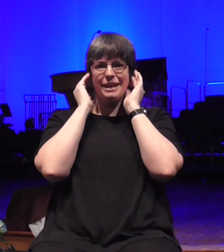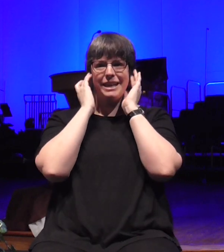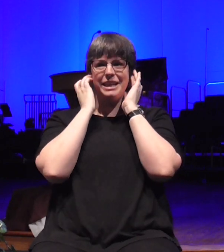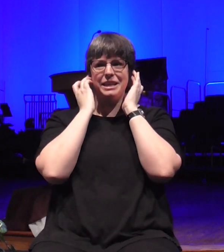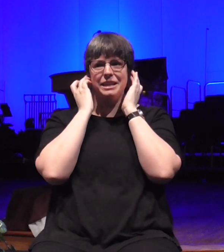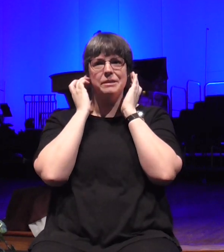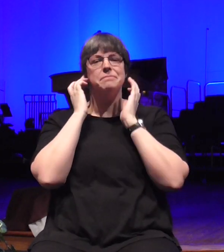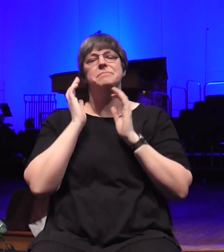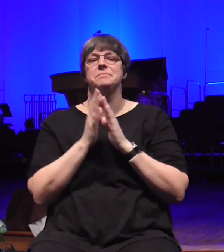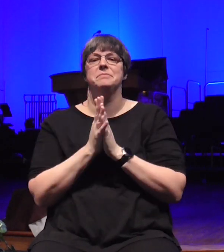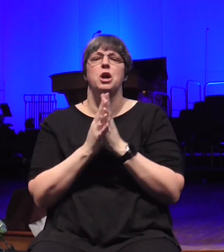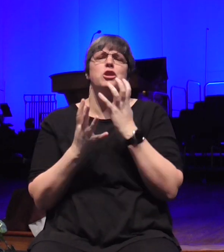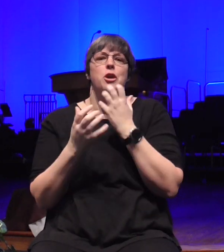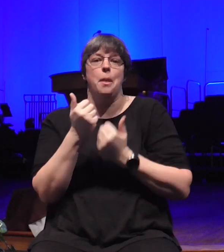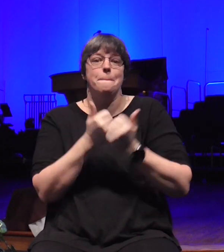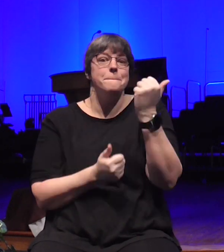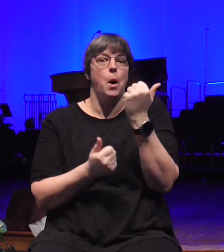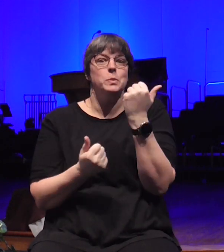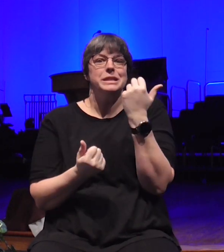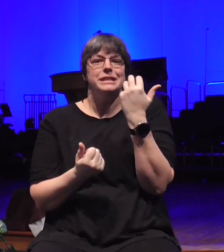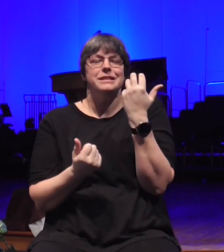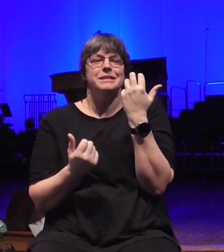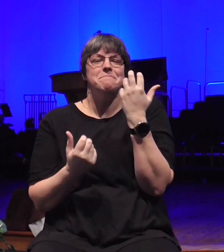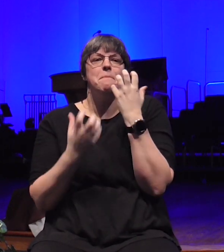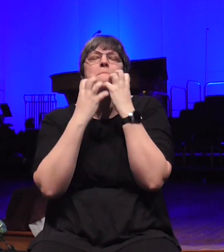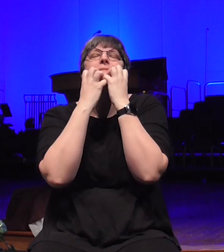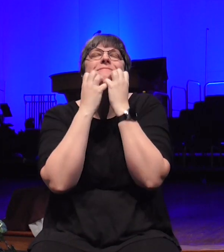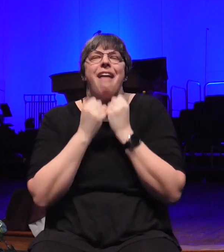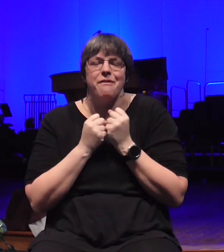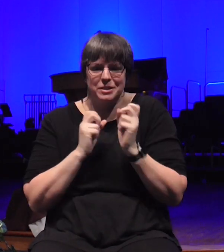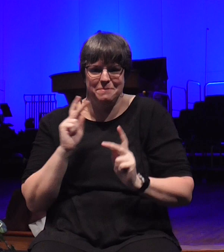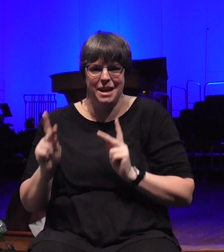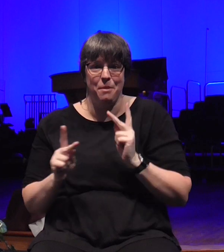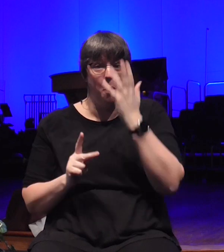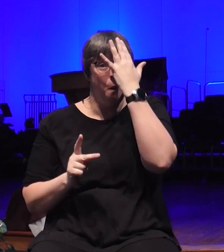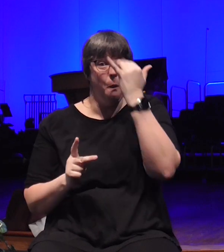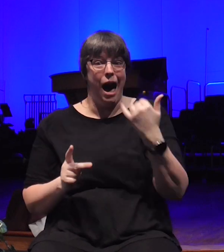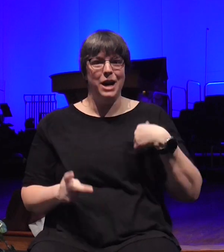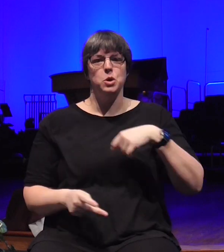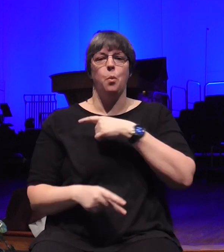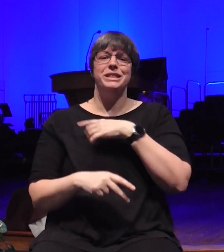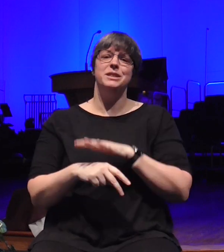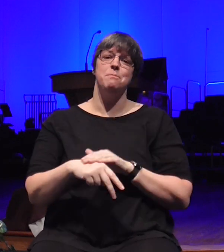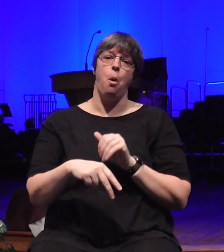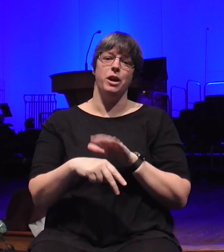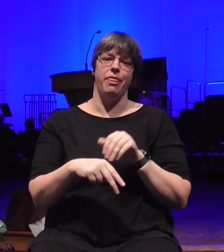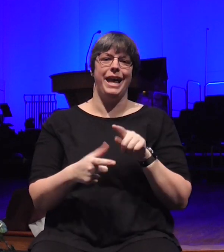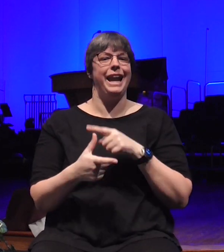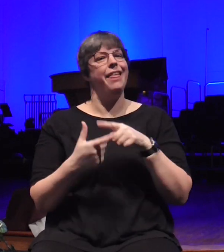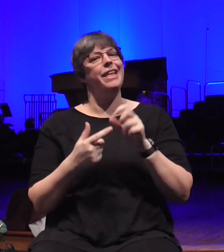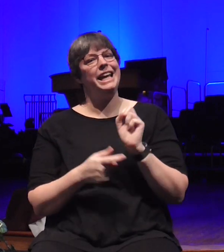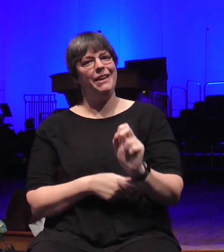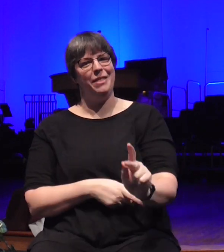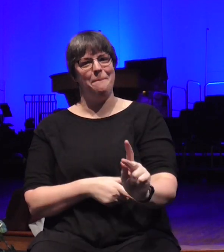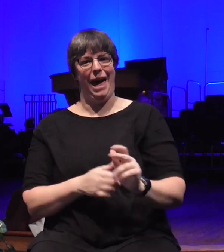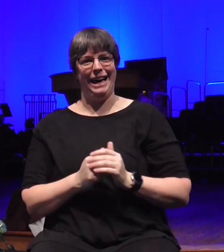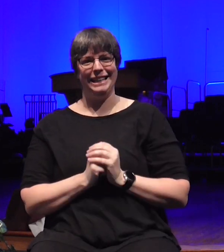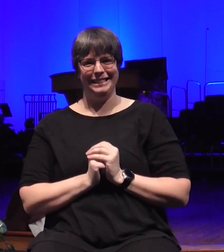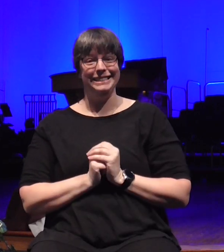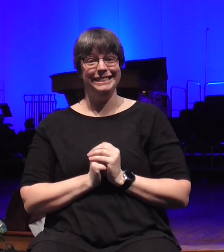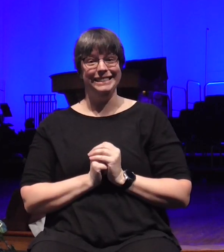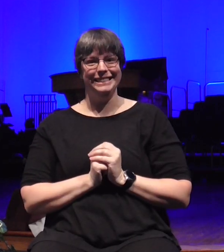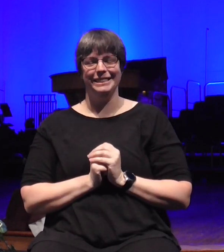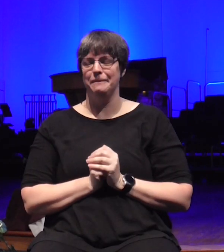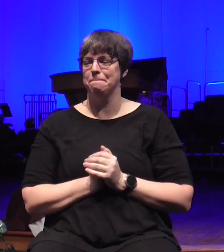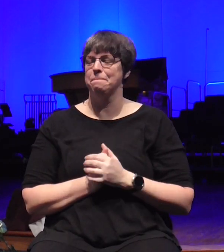young parents' lives, mostly because we spoiled them thoroughly and then give them back. And